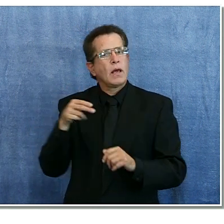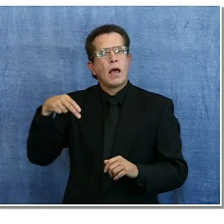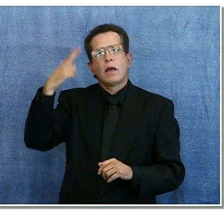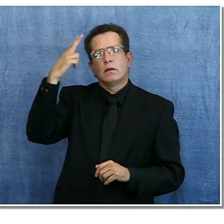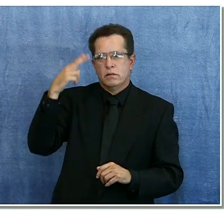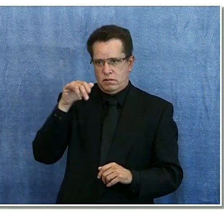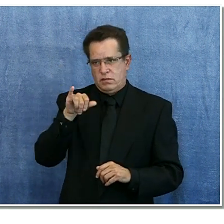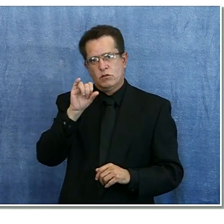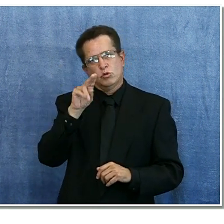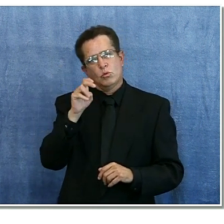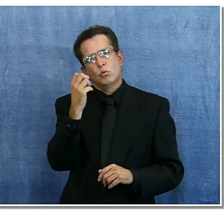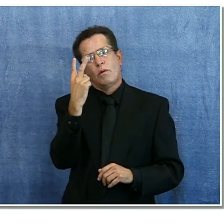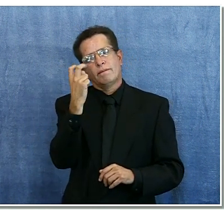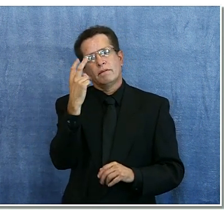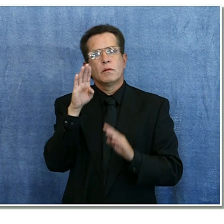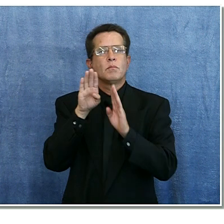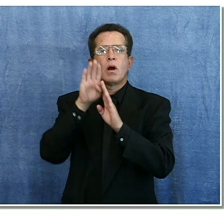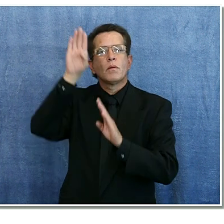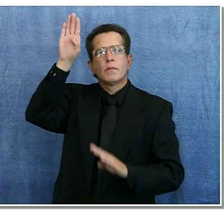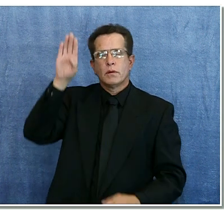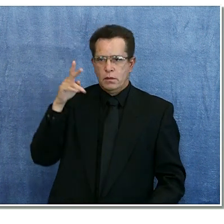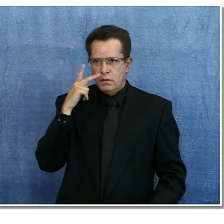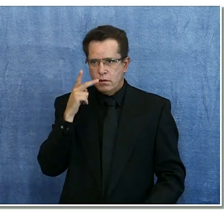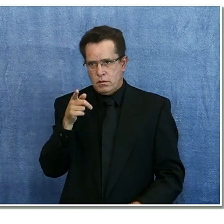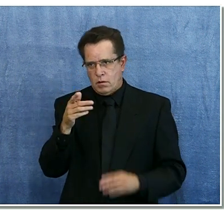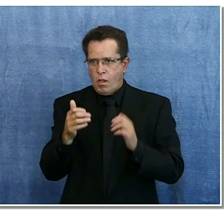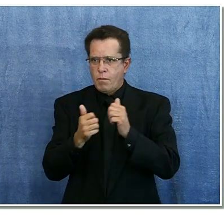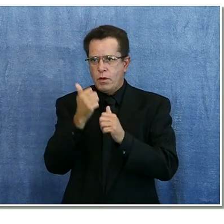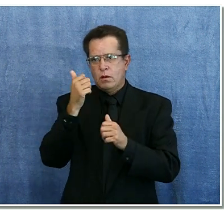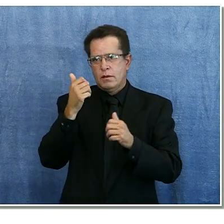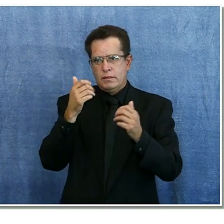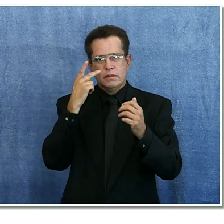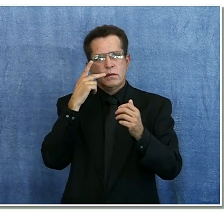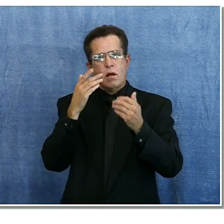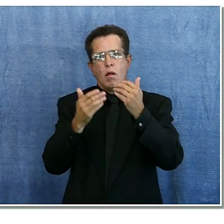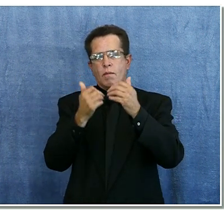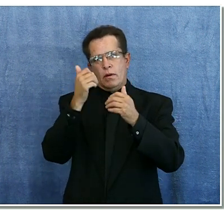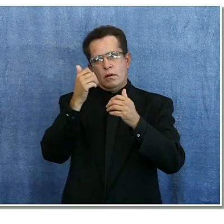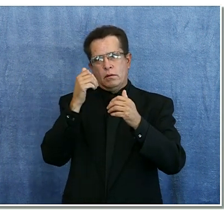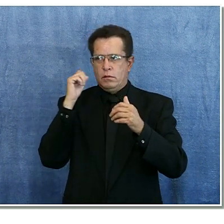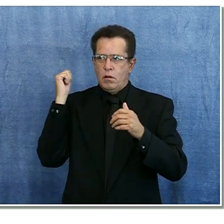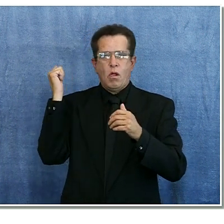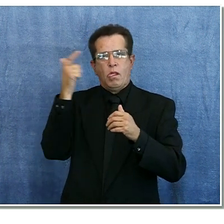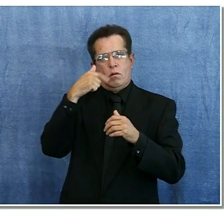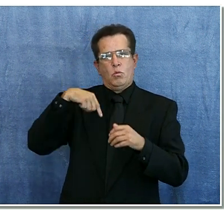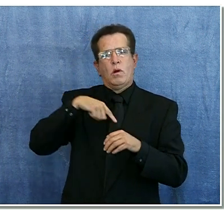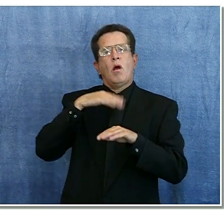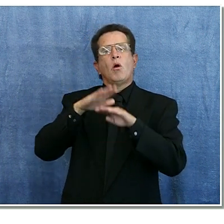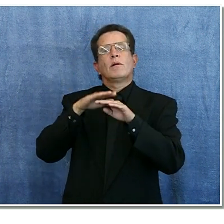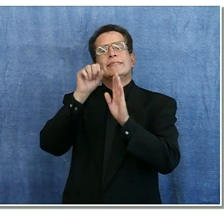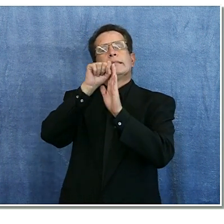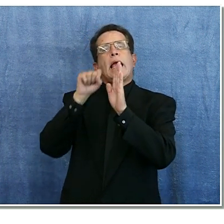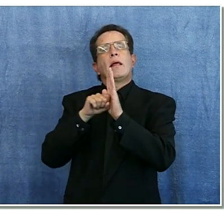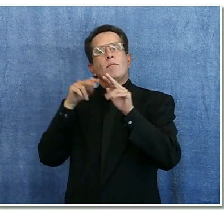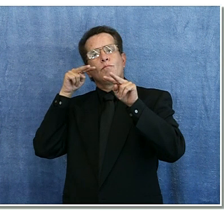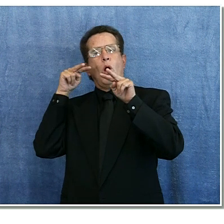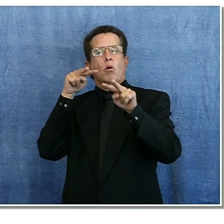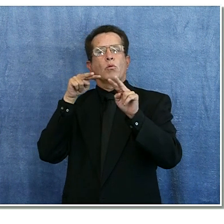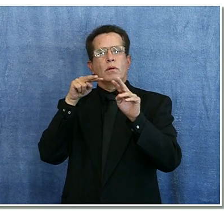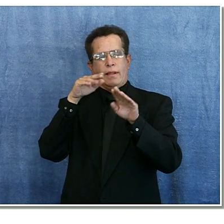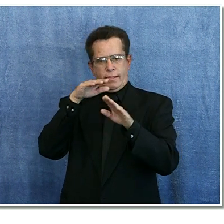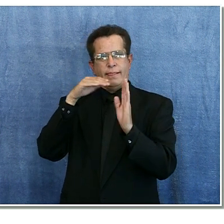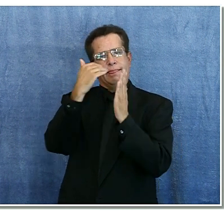slide, after over almost half of the counties throughout the state getting on the state's monitoring